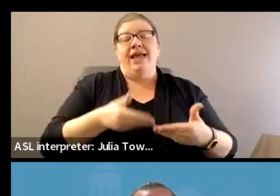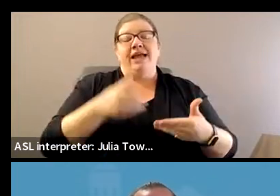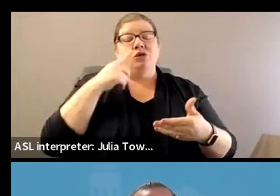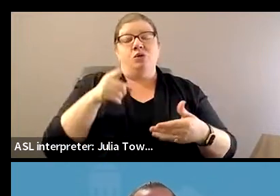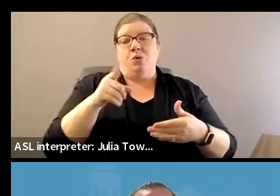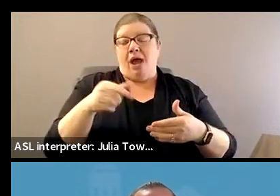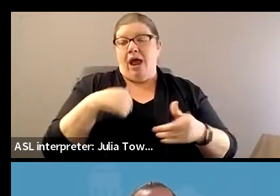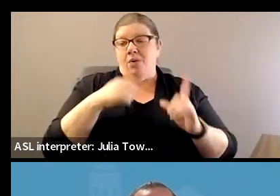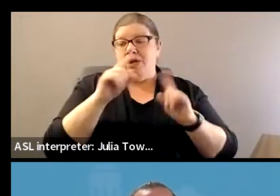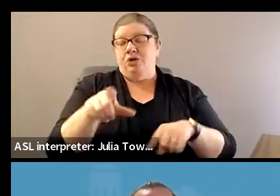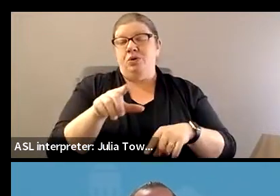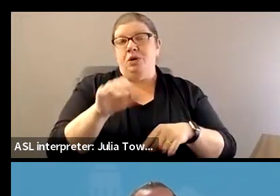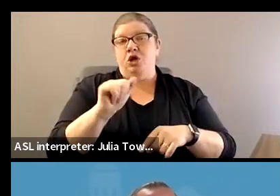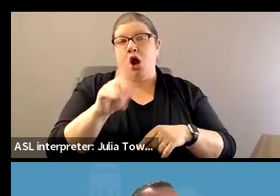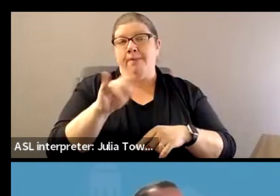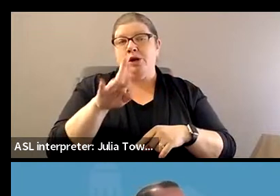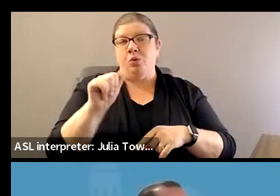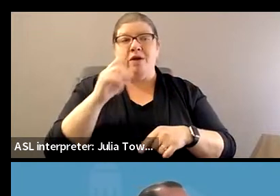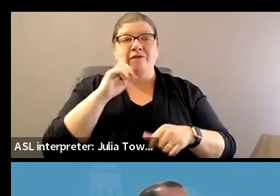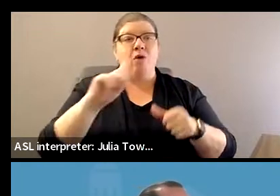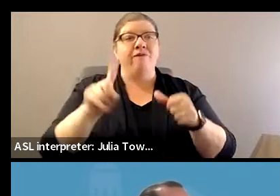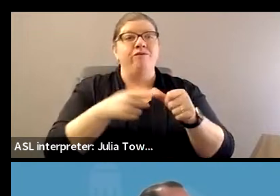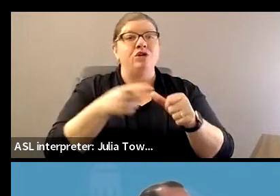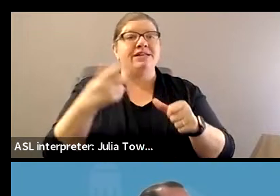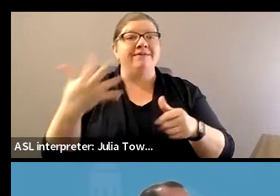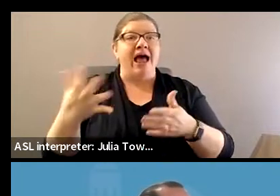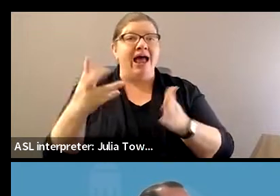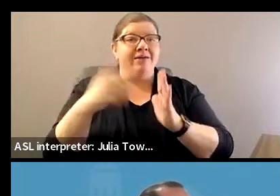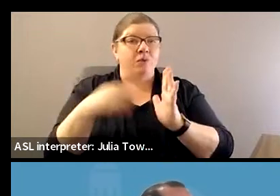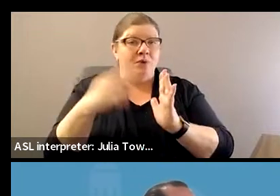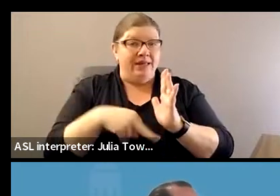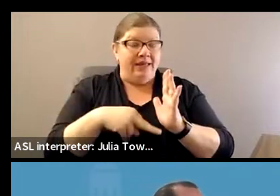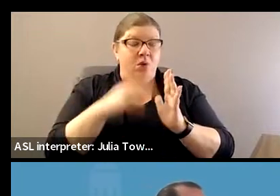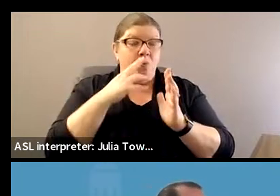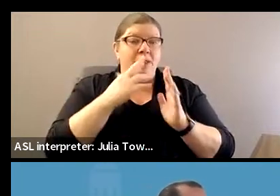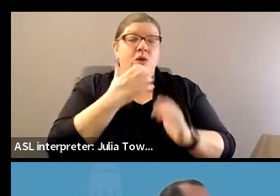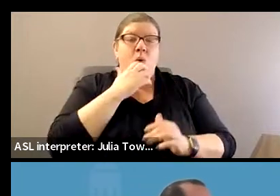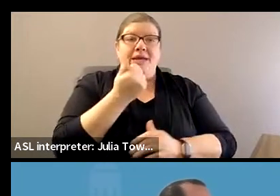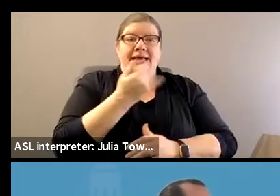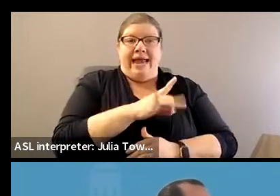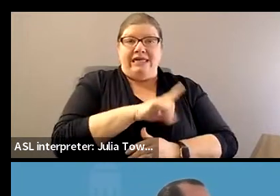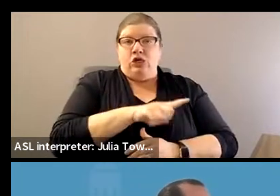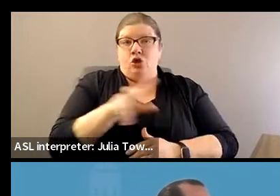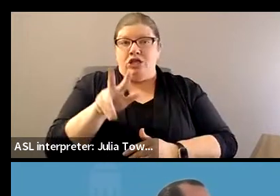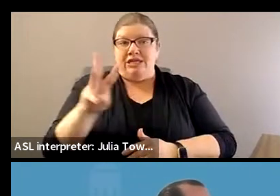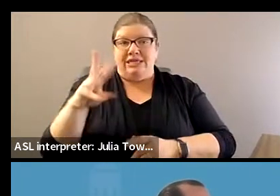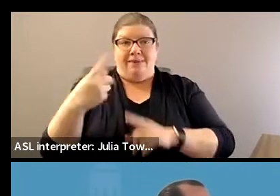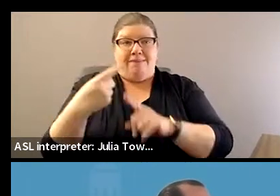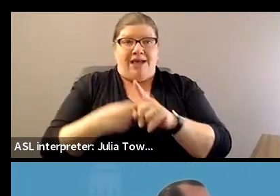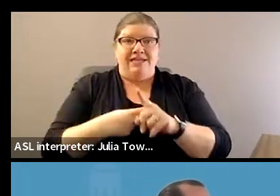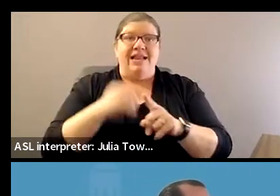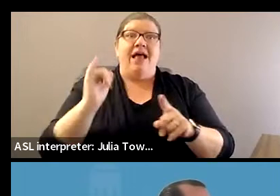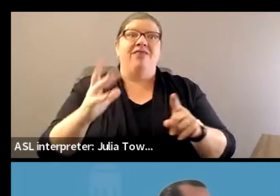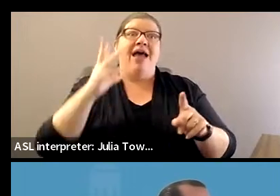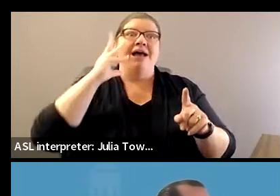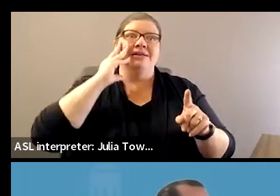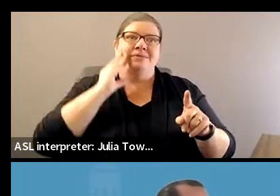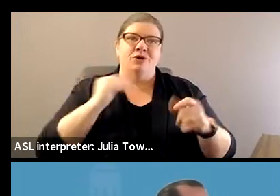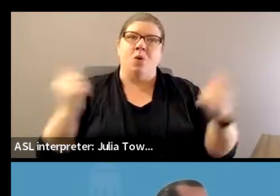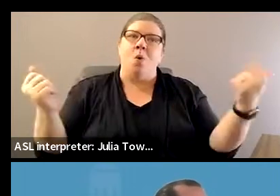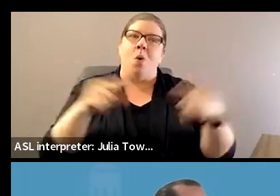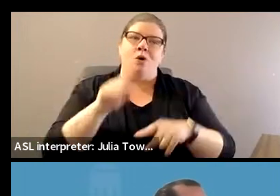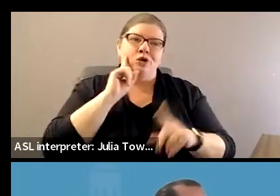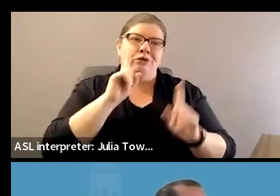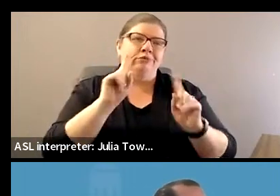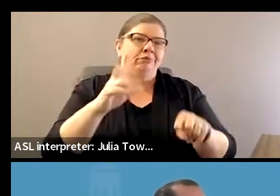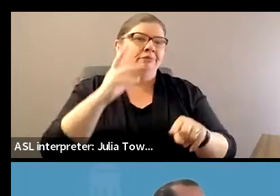also was out in Carpinteria for First 5 reading with 18-month-olds to 36-month-olds. Now that's an experience I think you all should